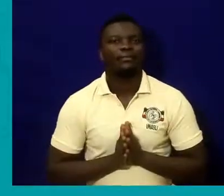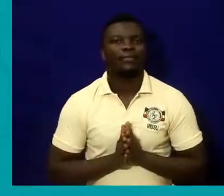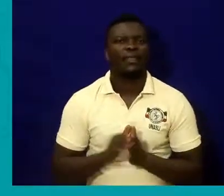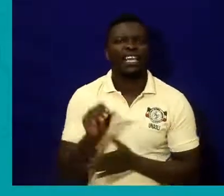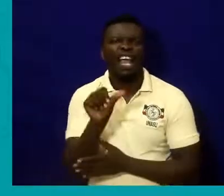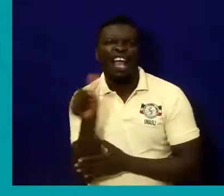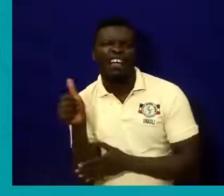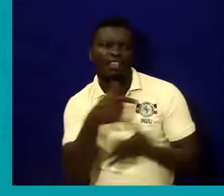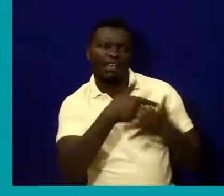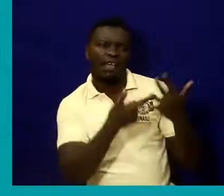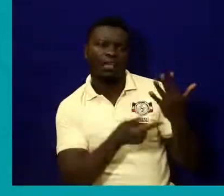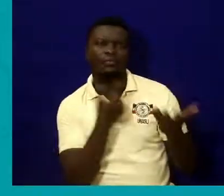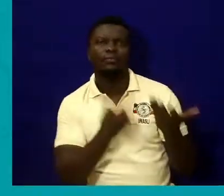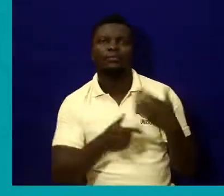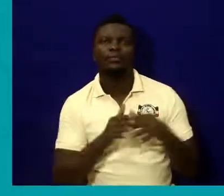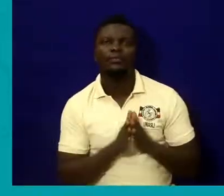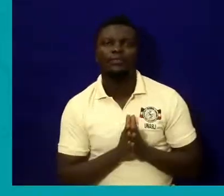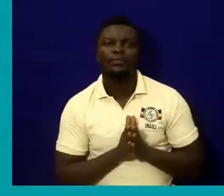The other element is